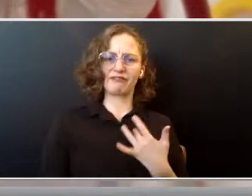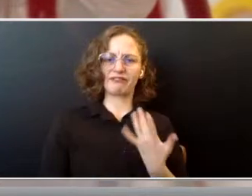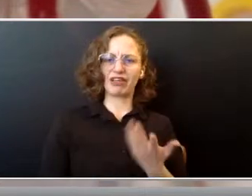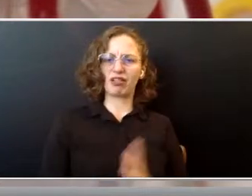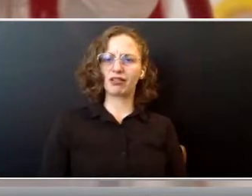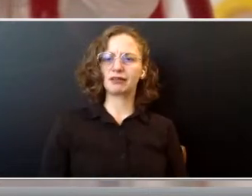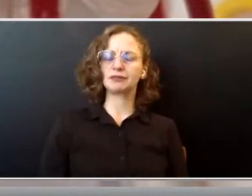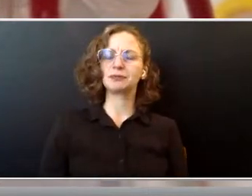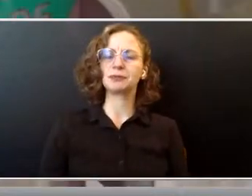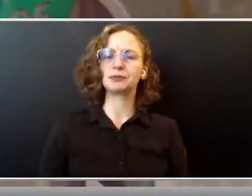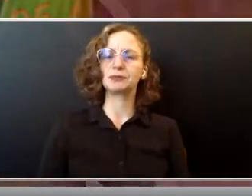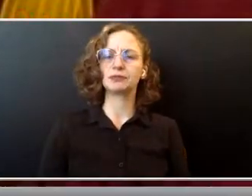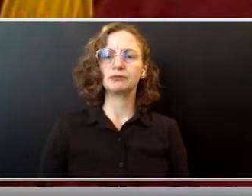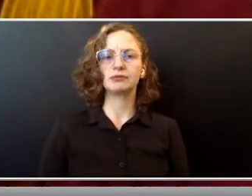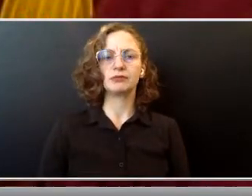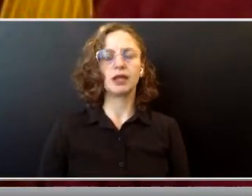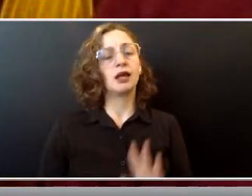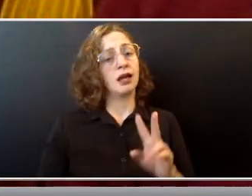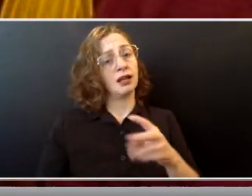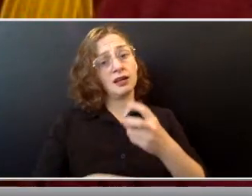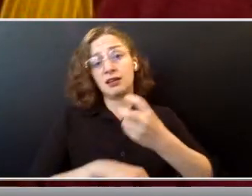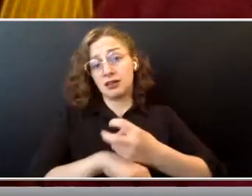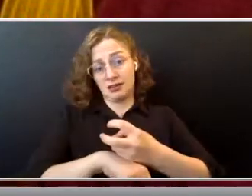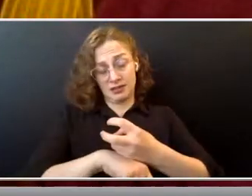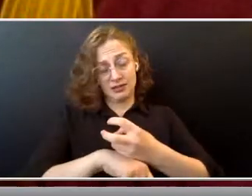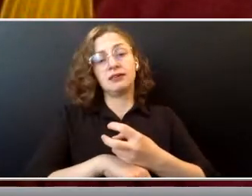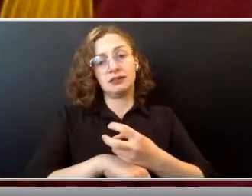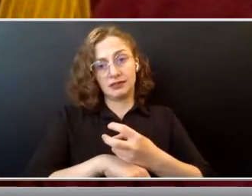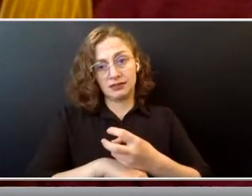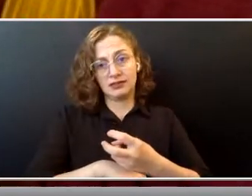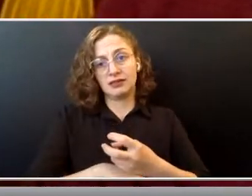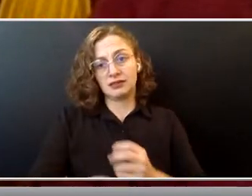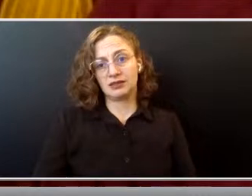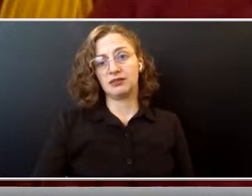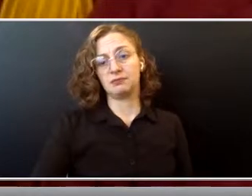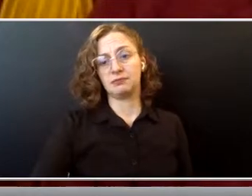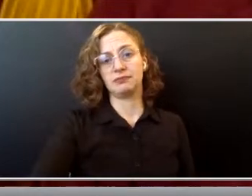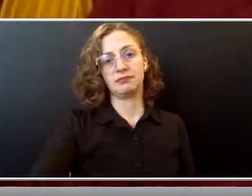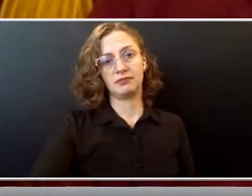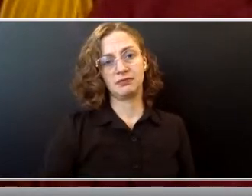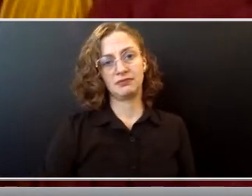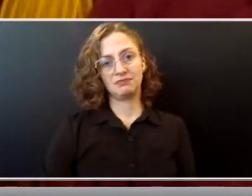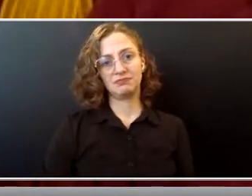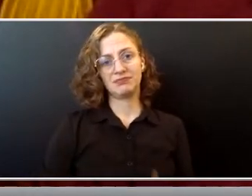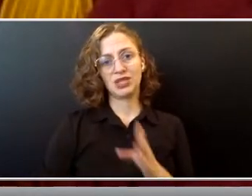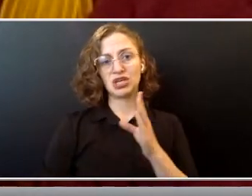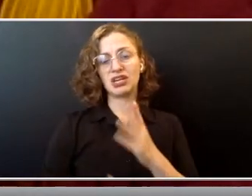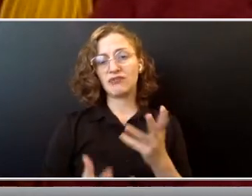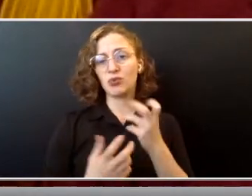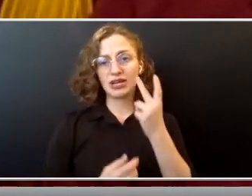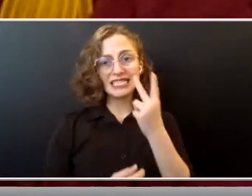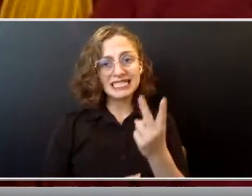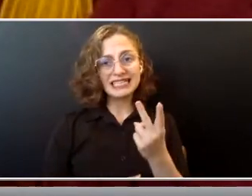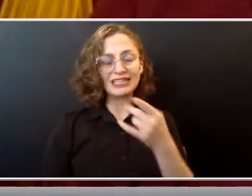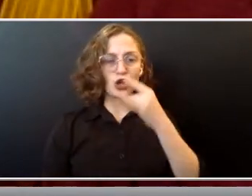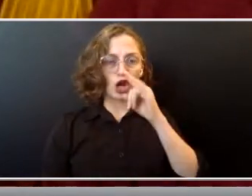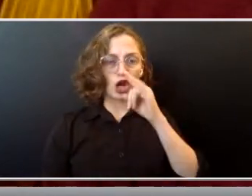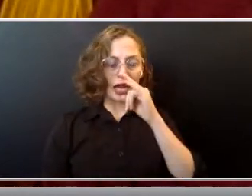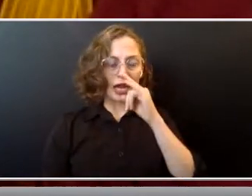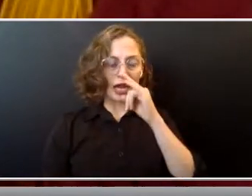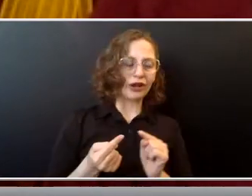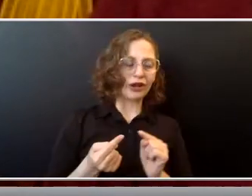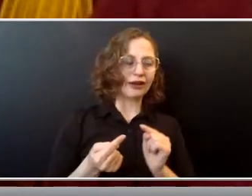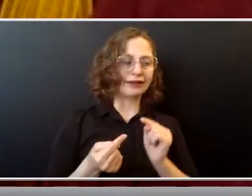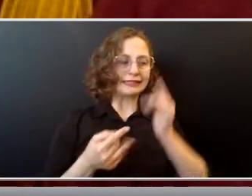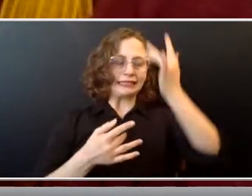It's hard. You never want to see your kids in pain or sick, but we also know it's what we have to do to